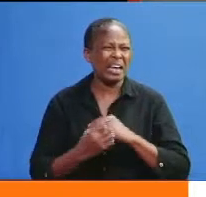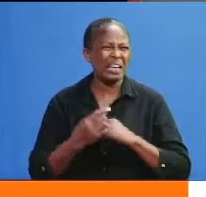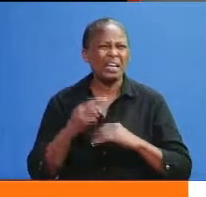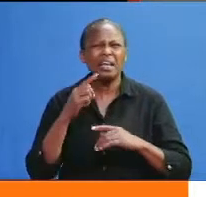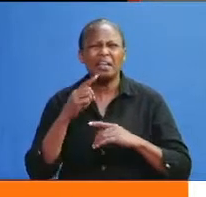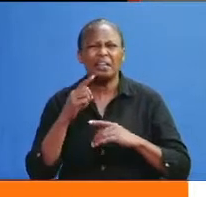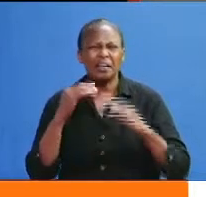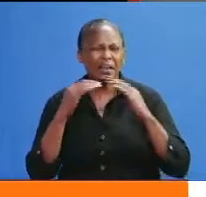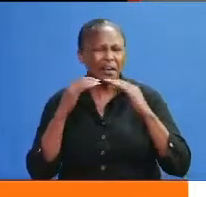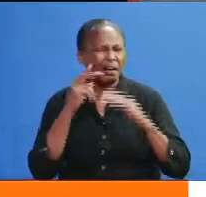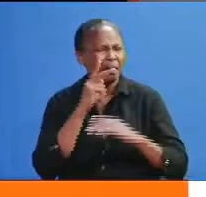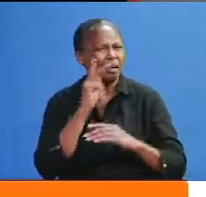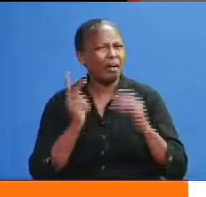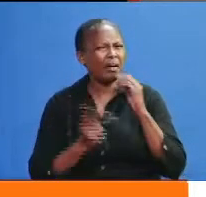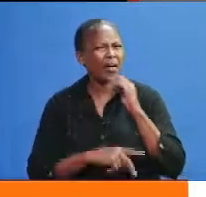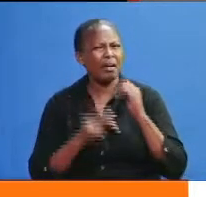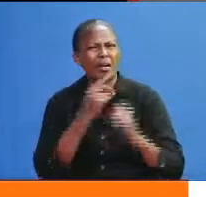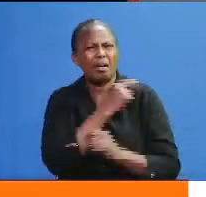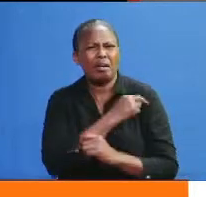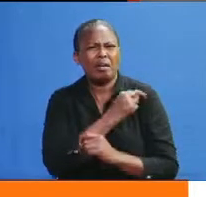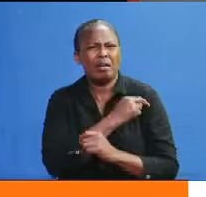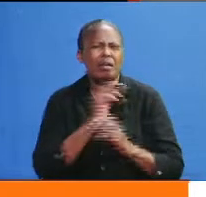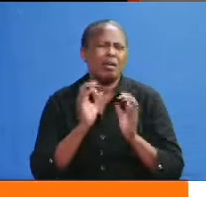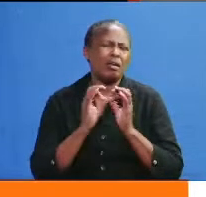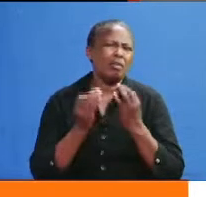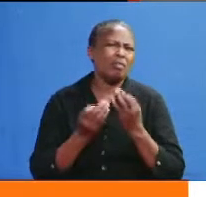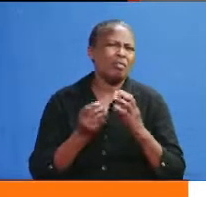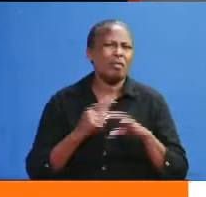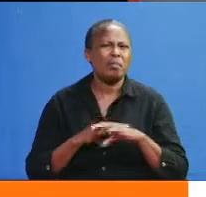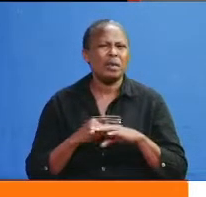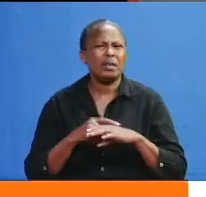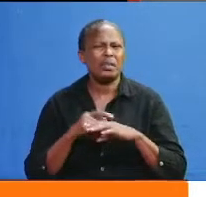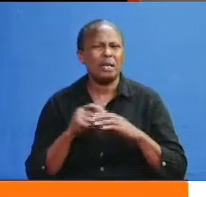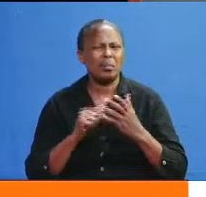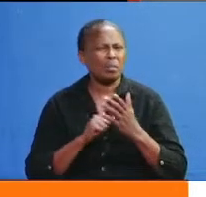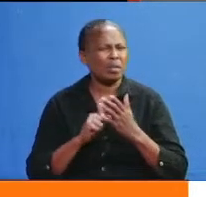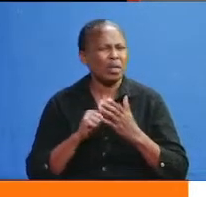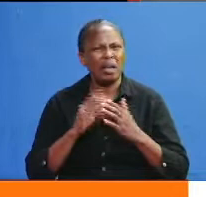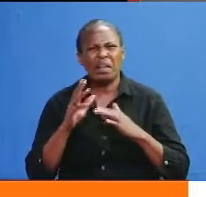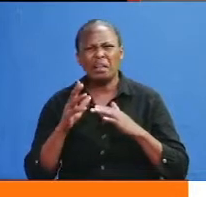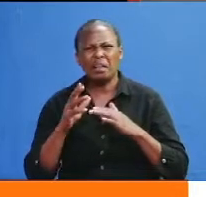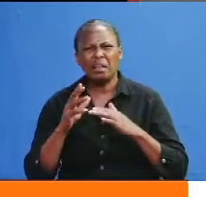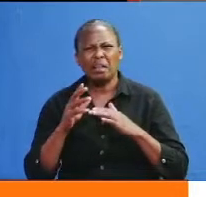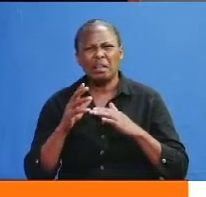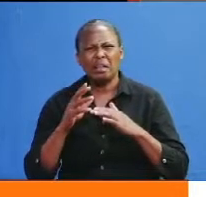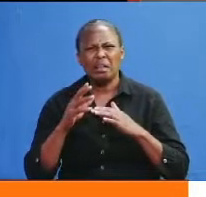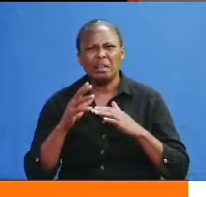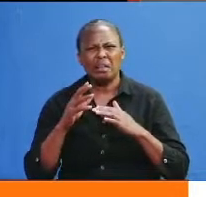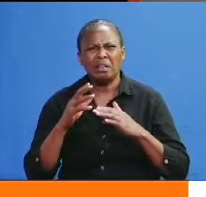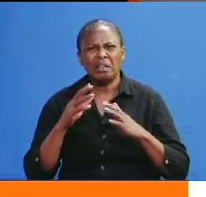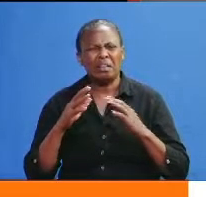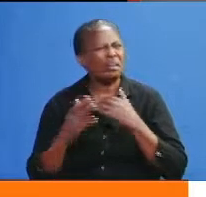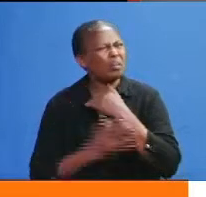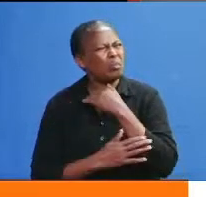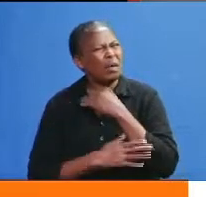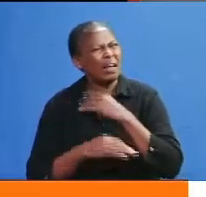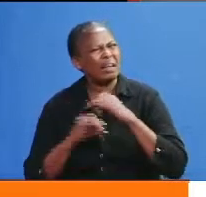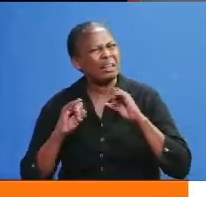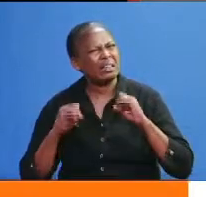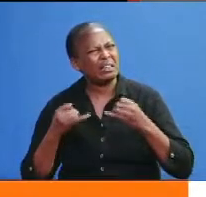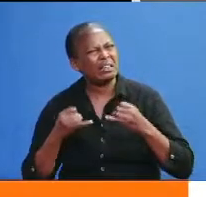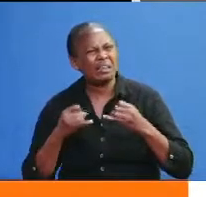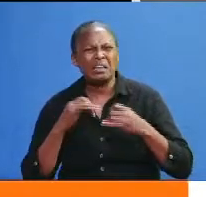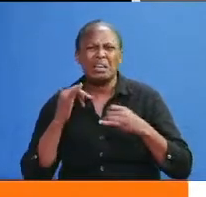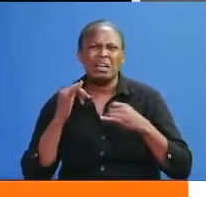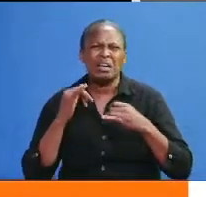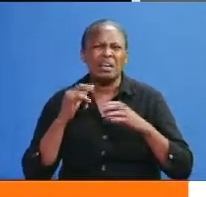Level 5 Hospital. As the family processes this tragic news and plans for his burial, they request